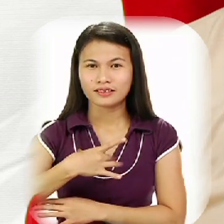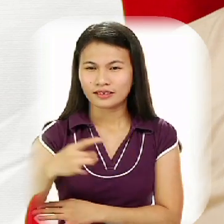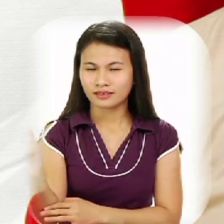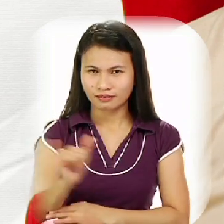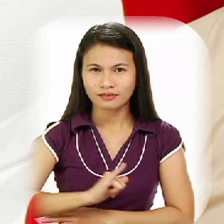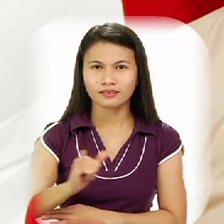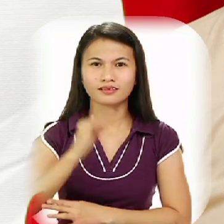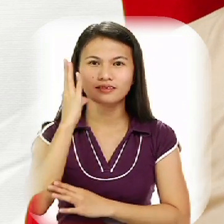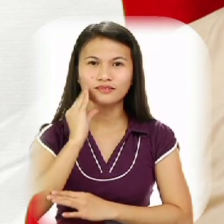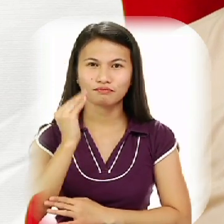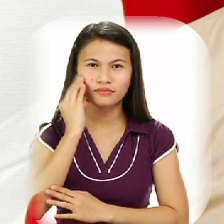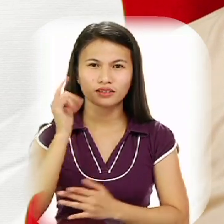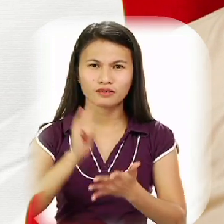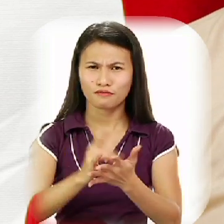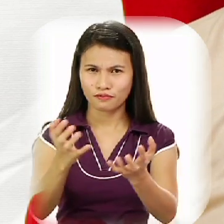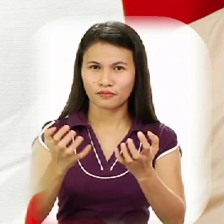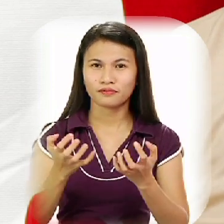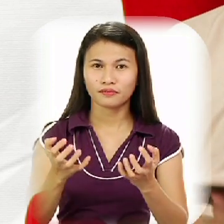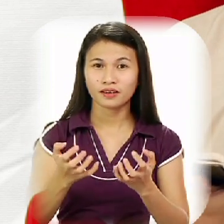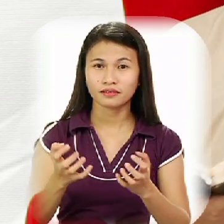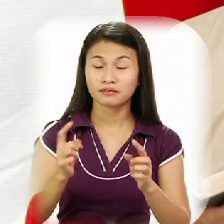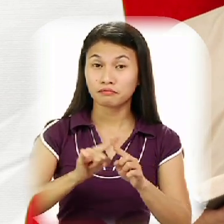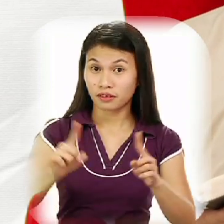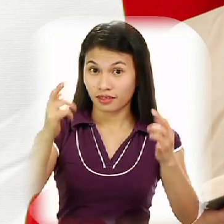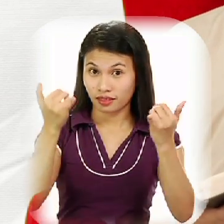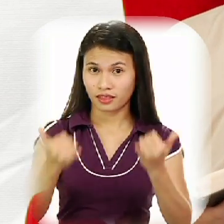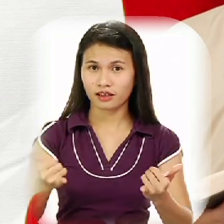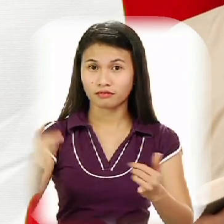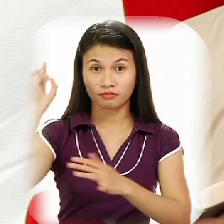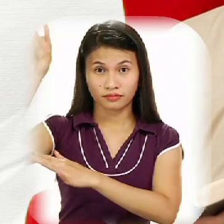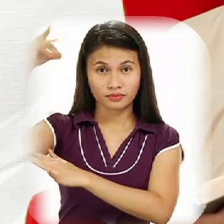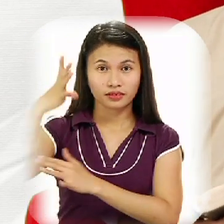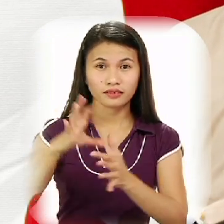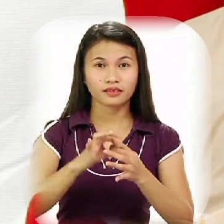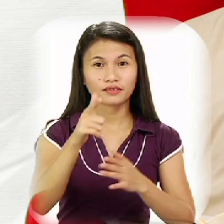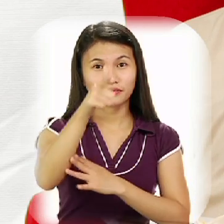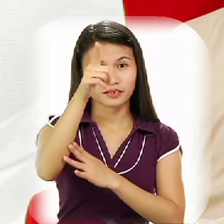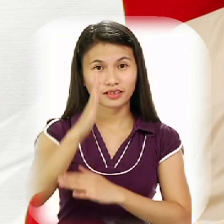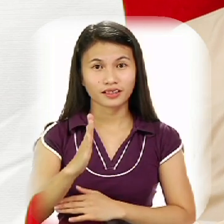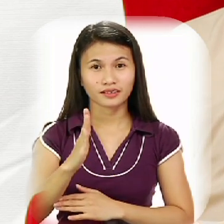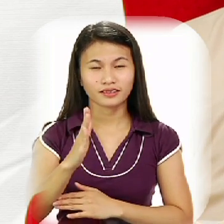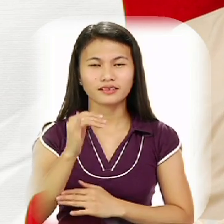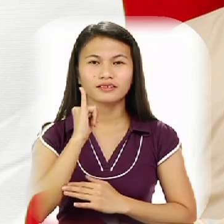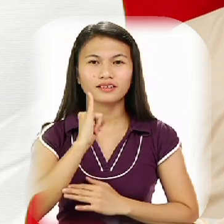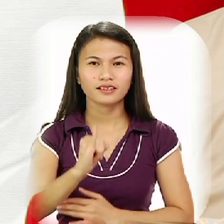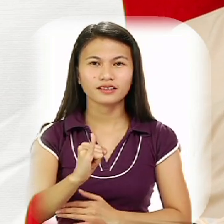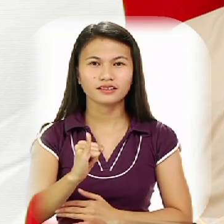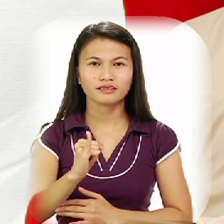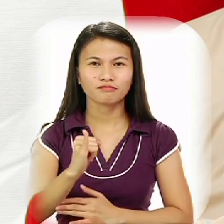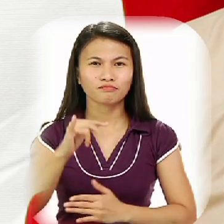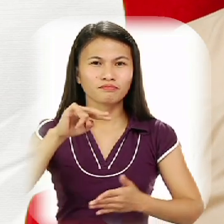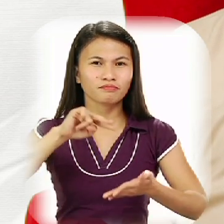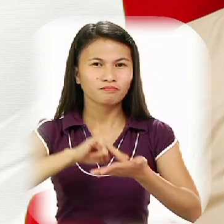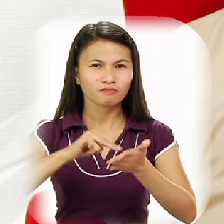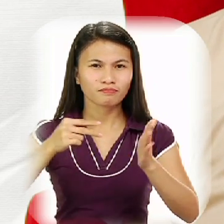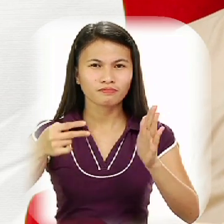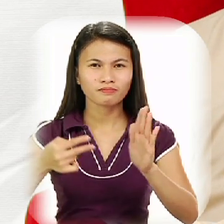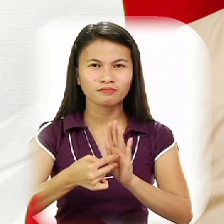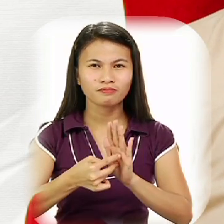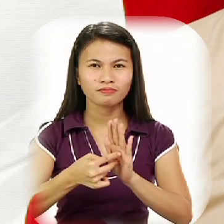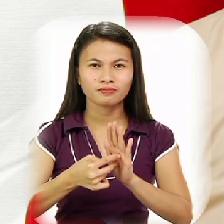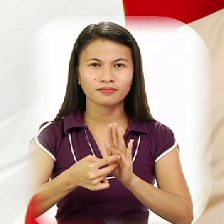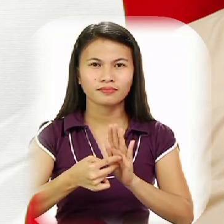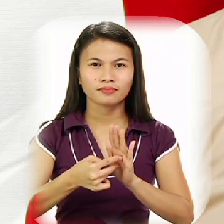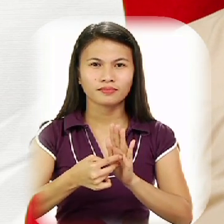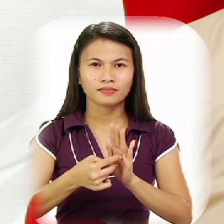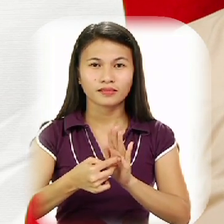to experience this, huh? We all want. Now, but the graciousness of God is met